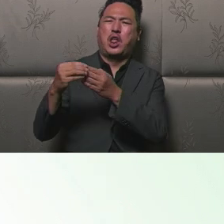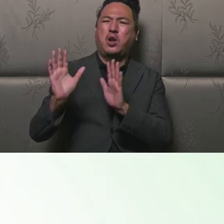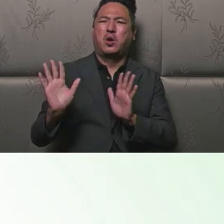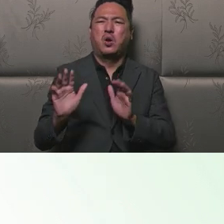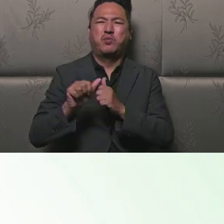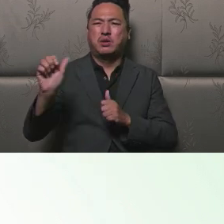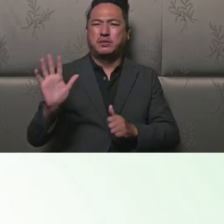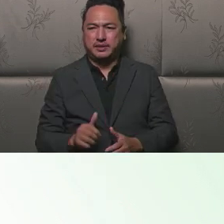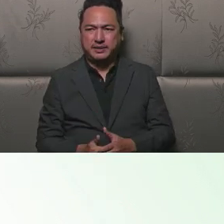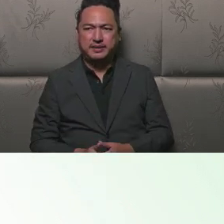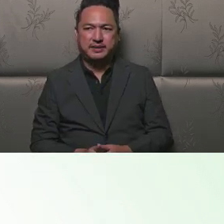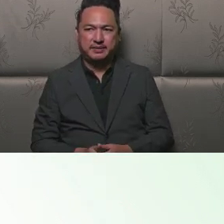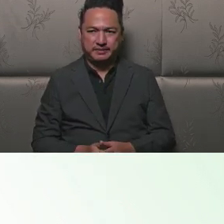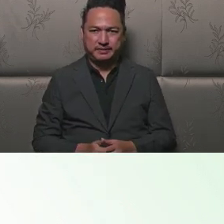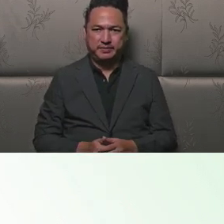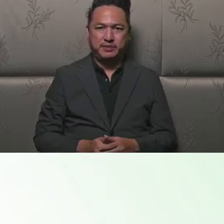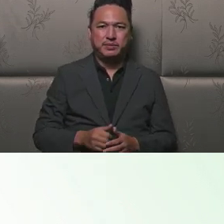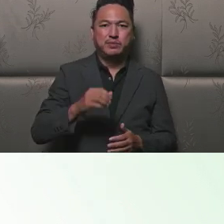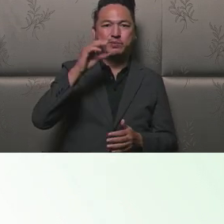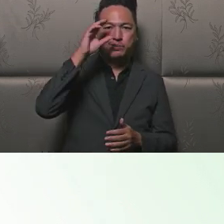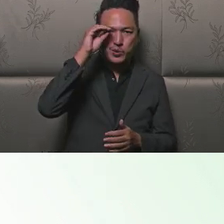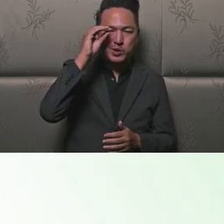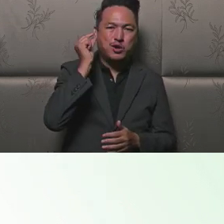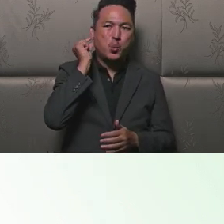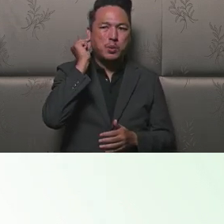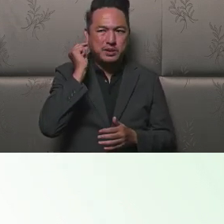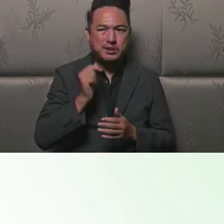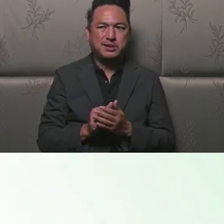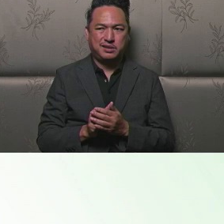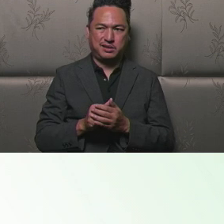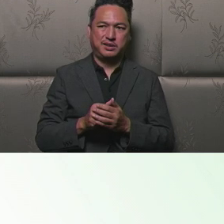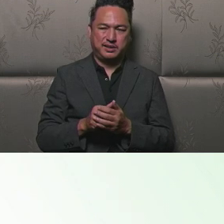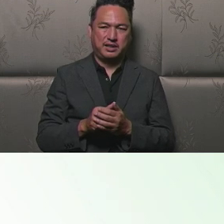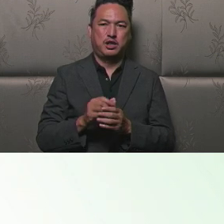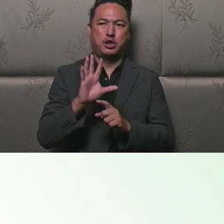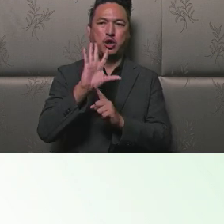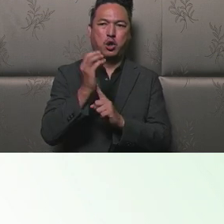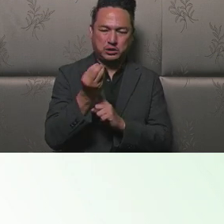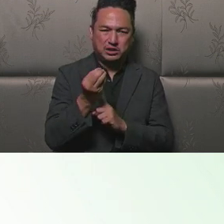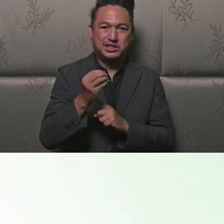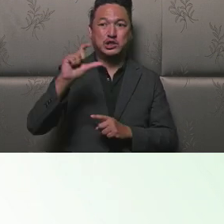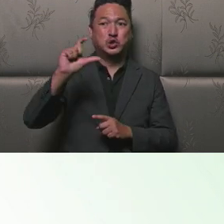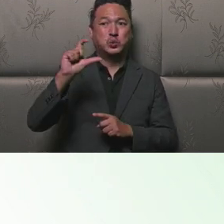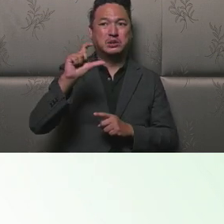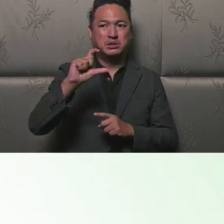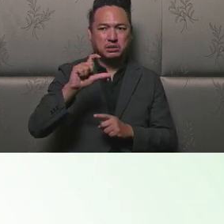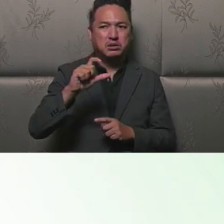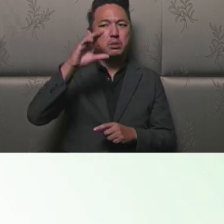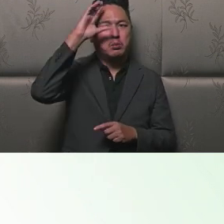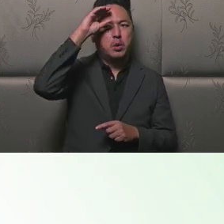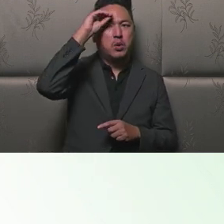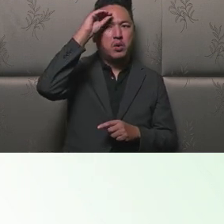school? Another deterrent can be whether or not people have the right to work. That's a deterrent here